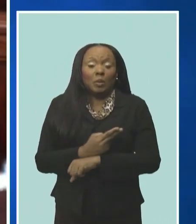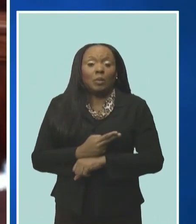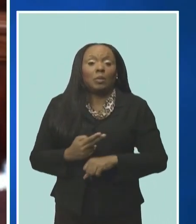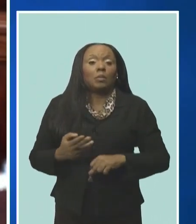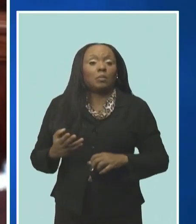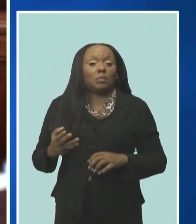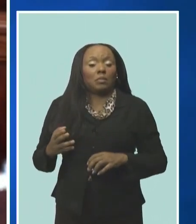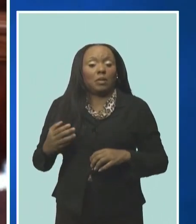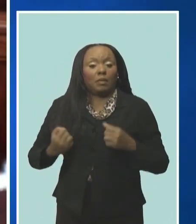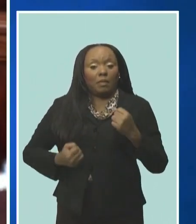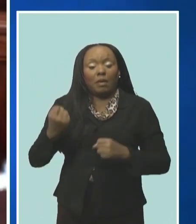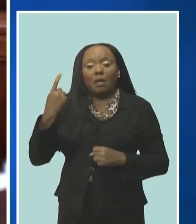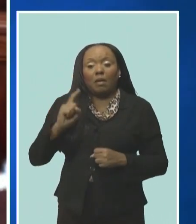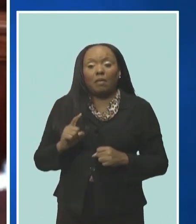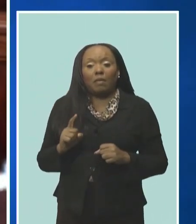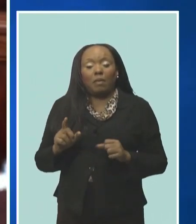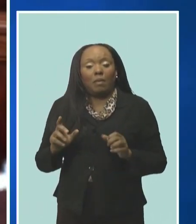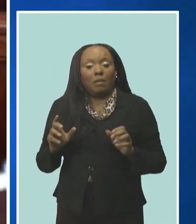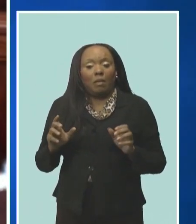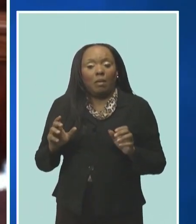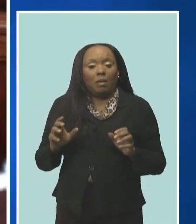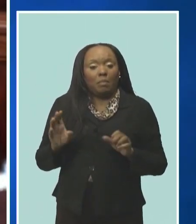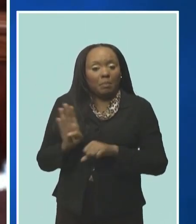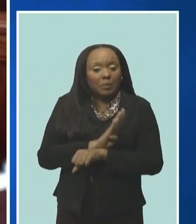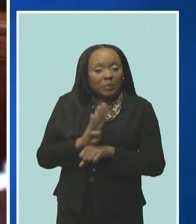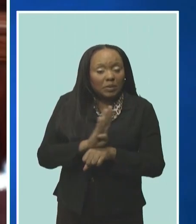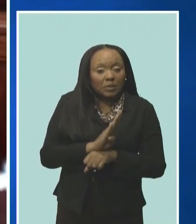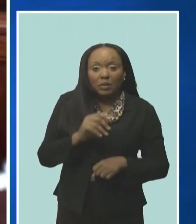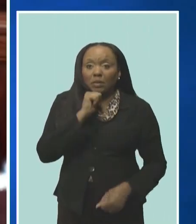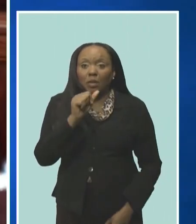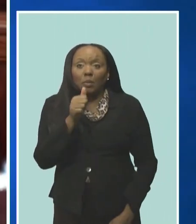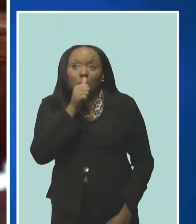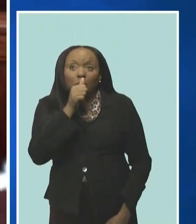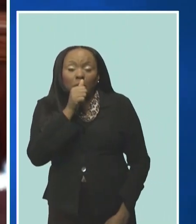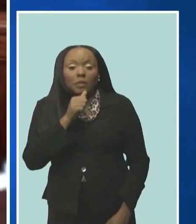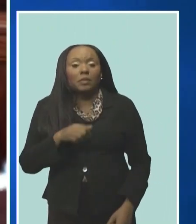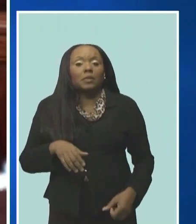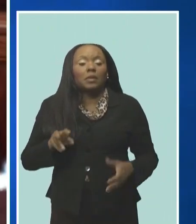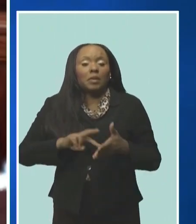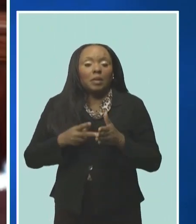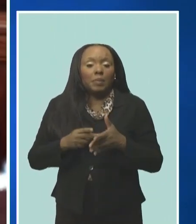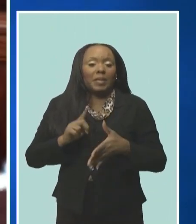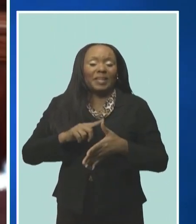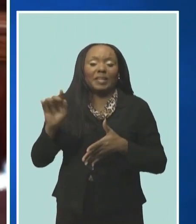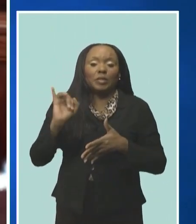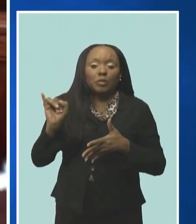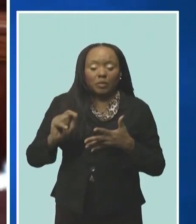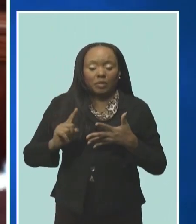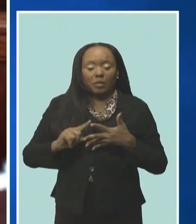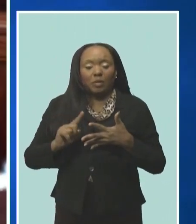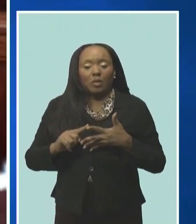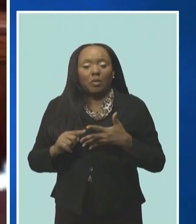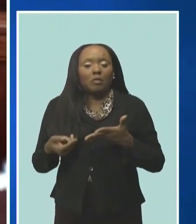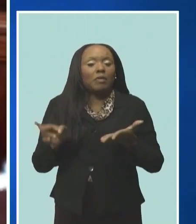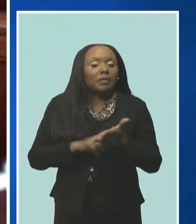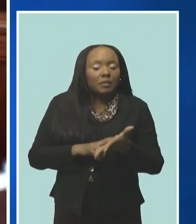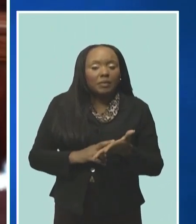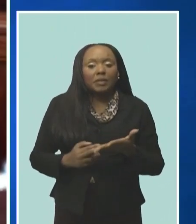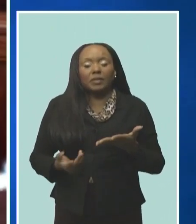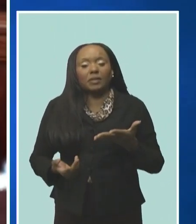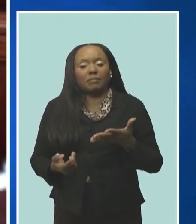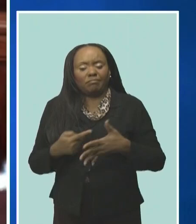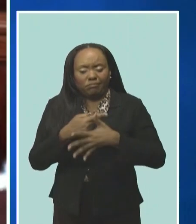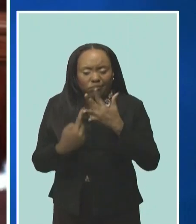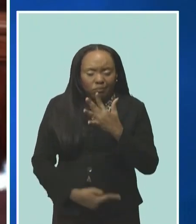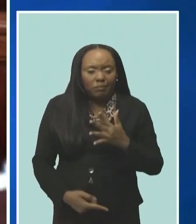commercial uses and not for private. So therefore their insurance, their registration, all the necessary things concomitant with having